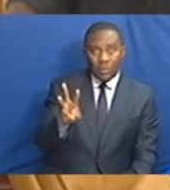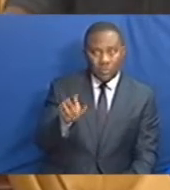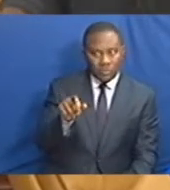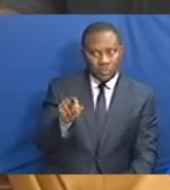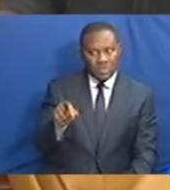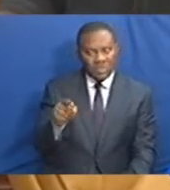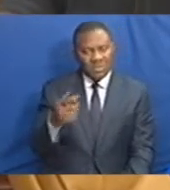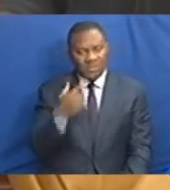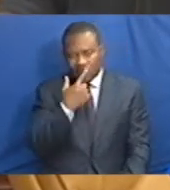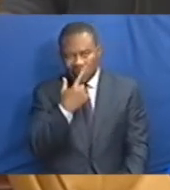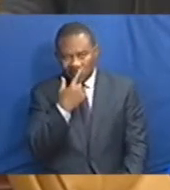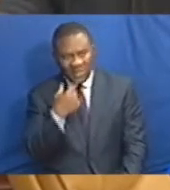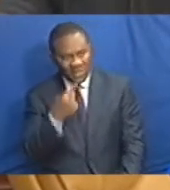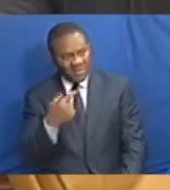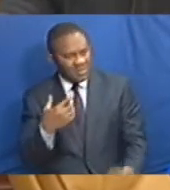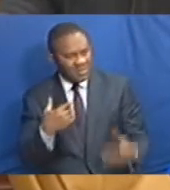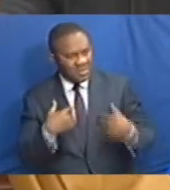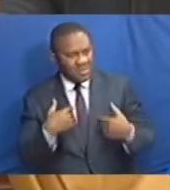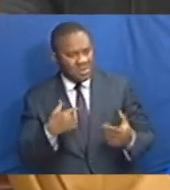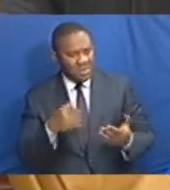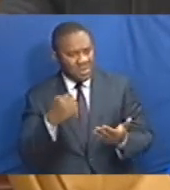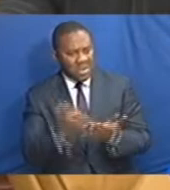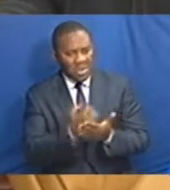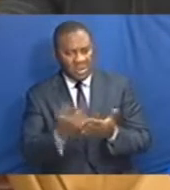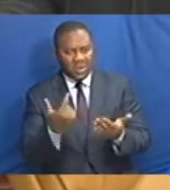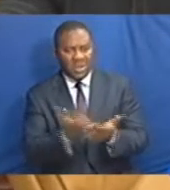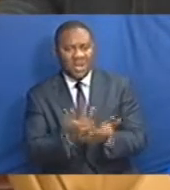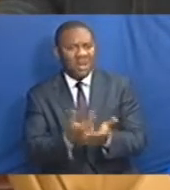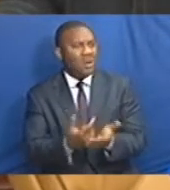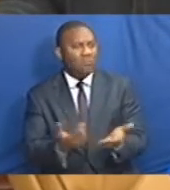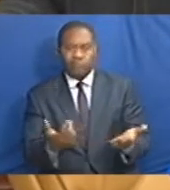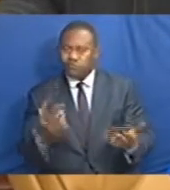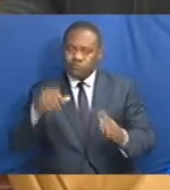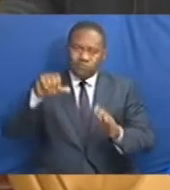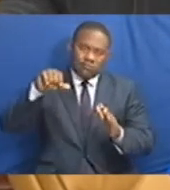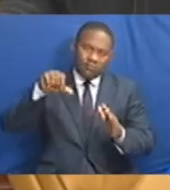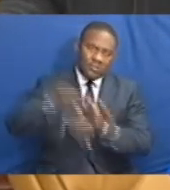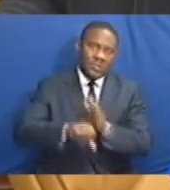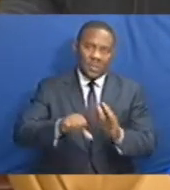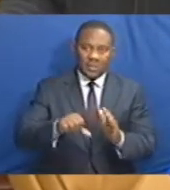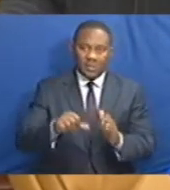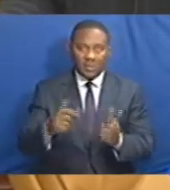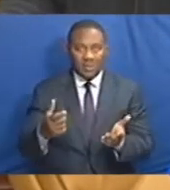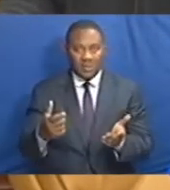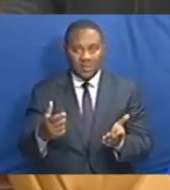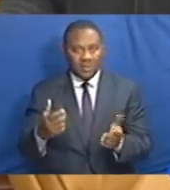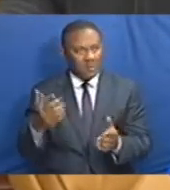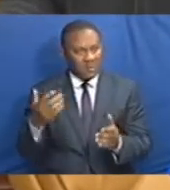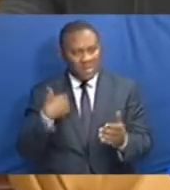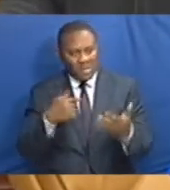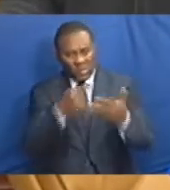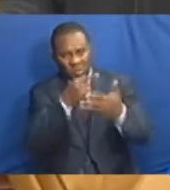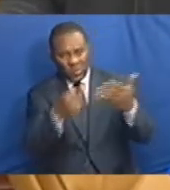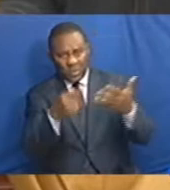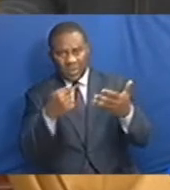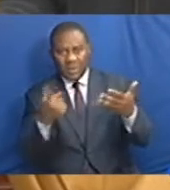Ghanaian economy is on its knees, because when it came to rankings, we were at 114. If